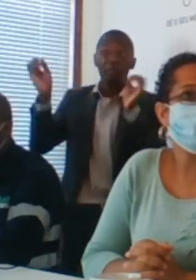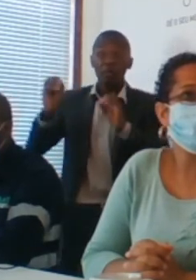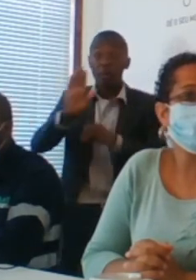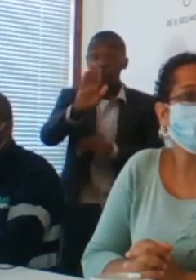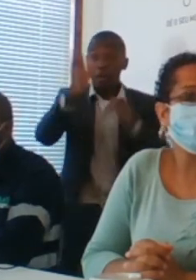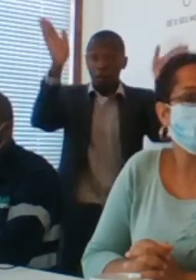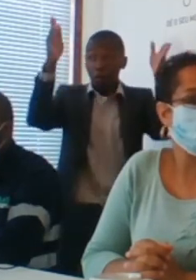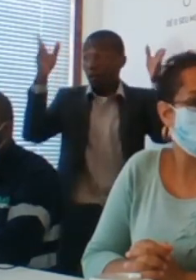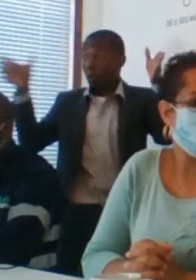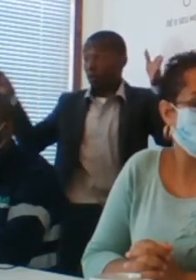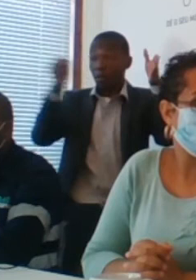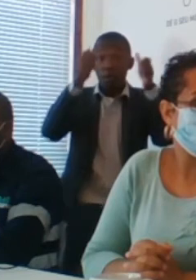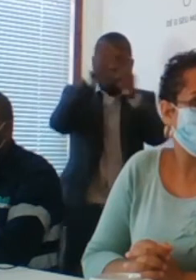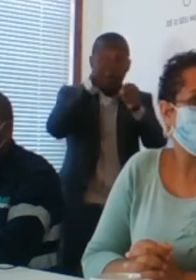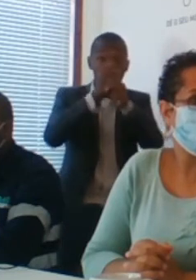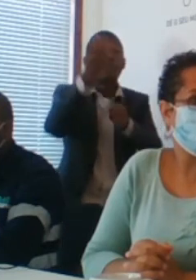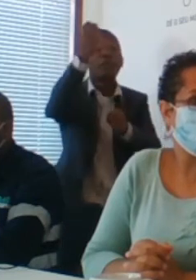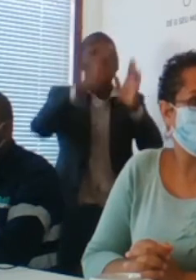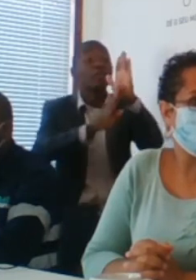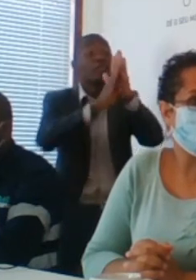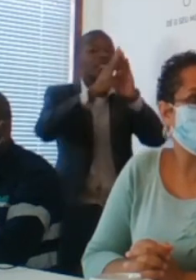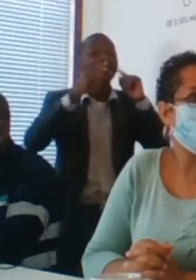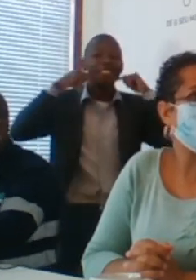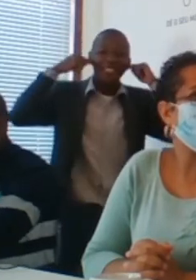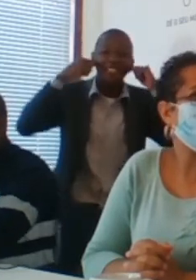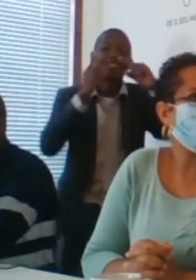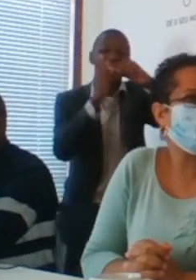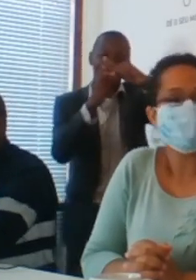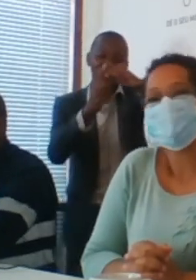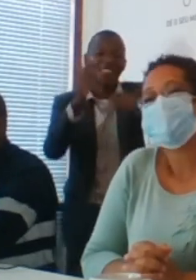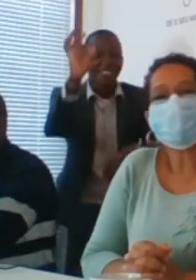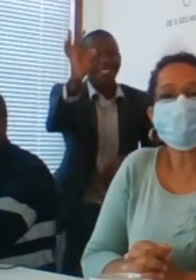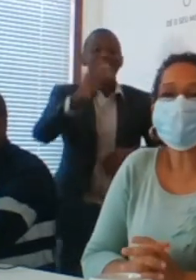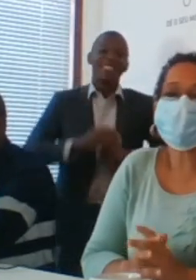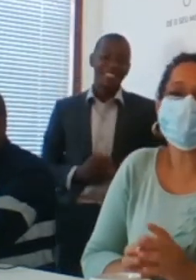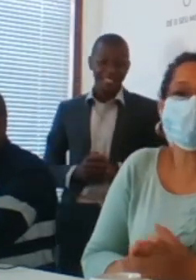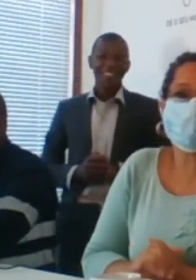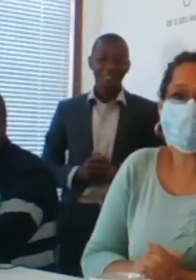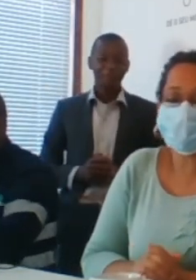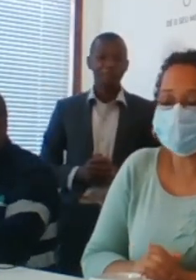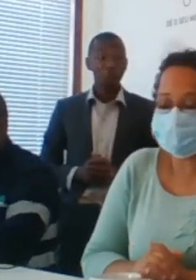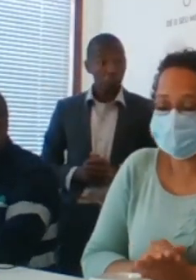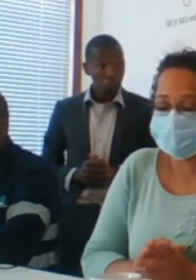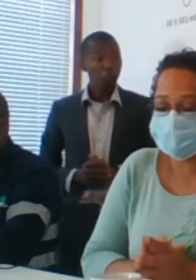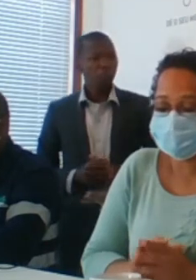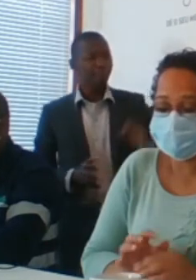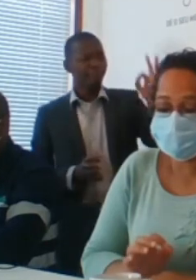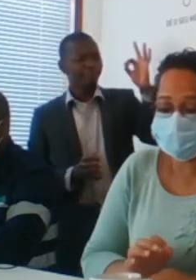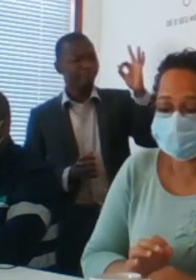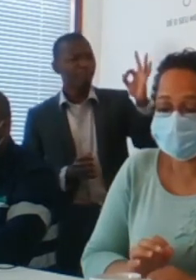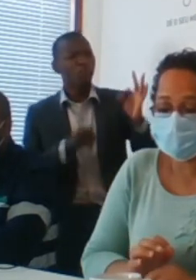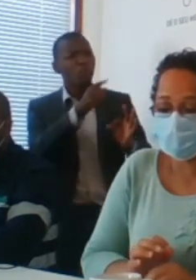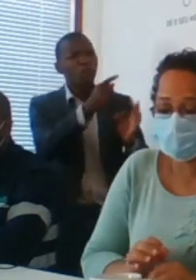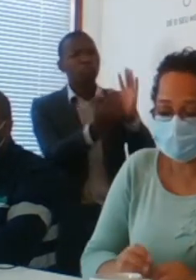grow. Thank you very much. I'm going to stop. Thank you so much, Lino, for sharing us your beautiful